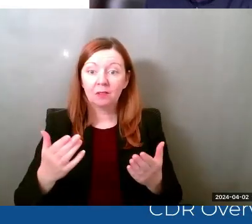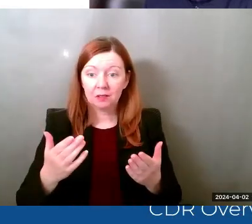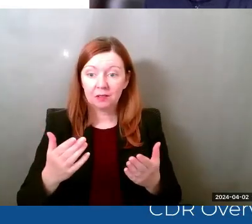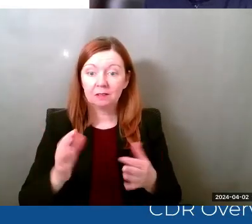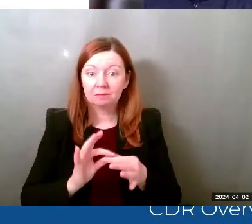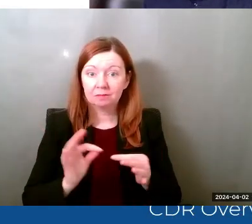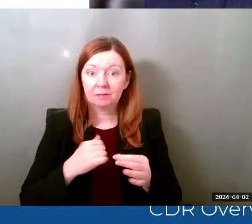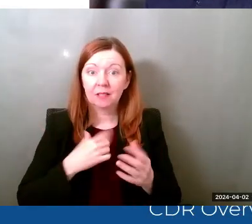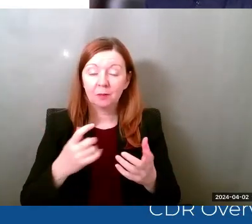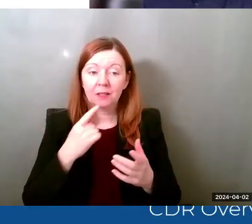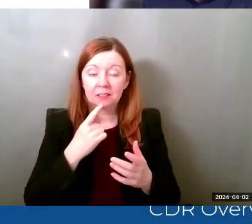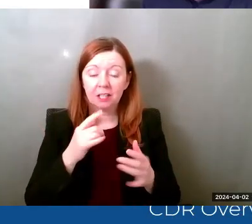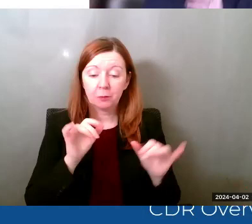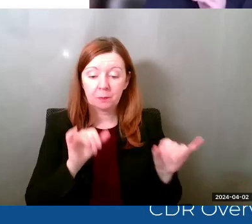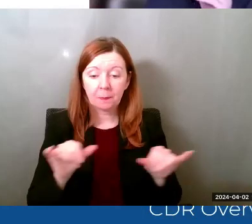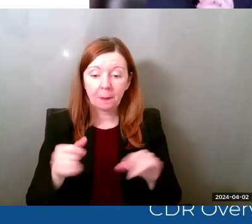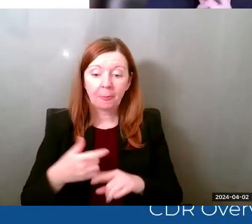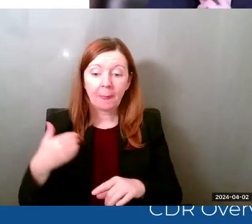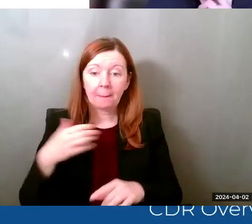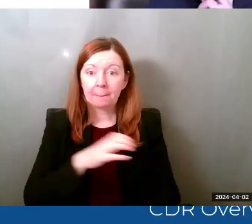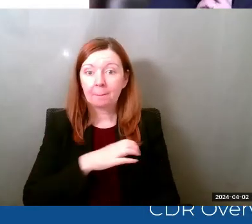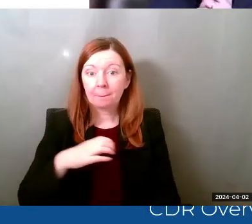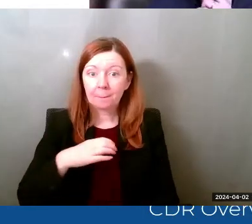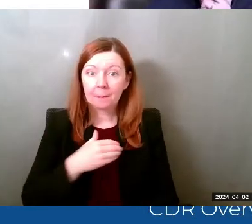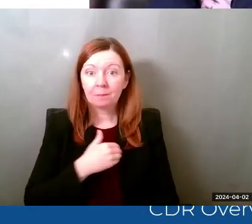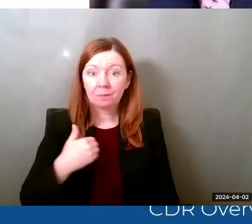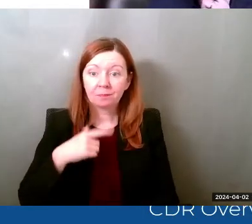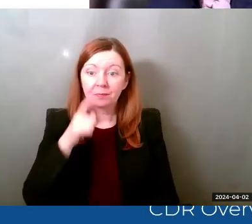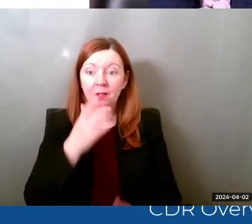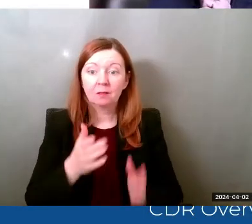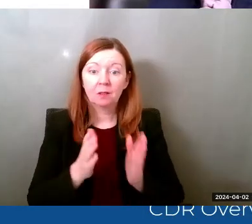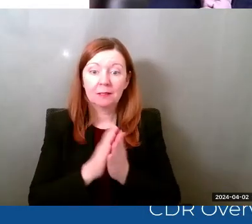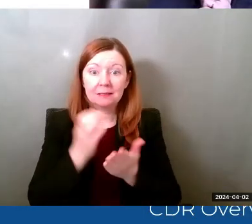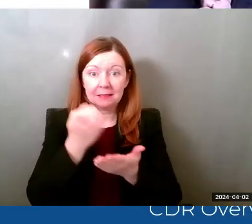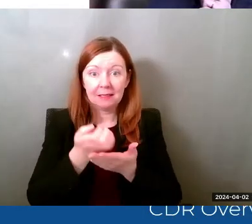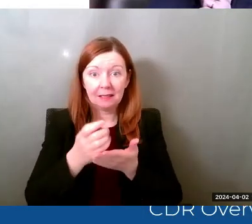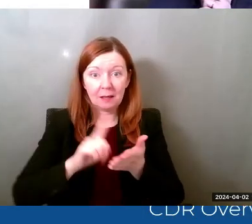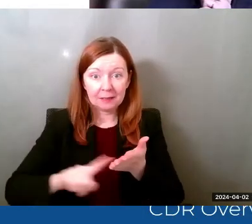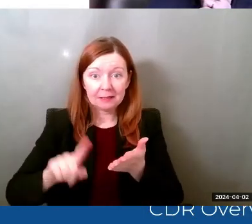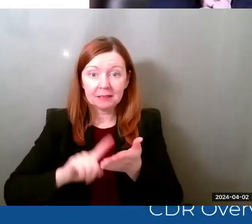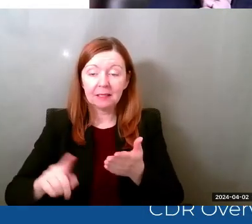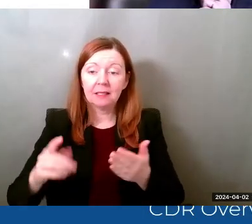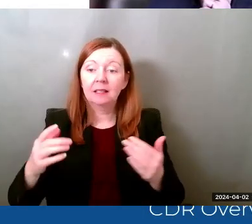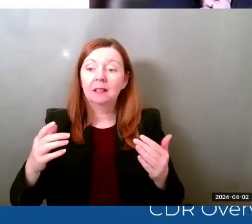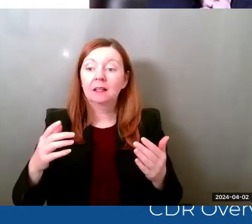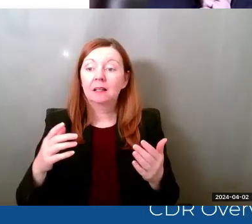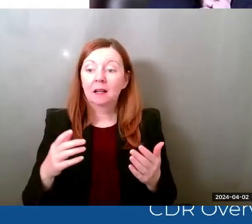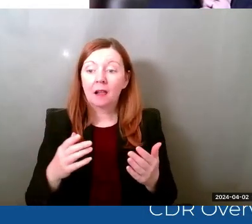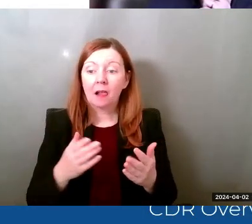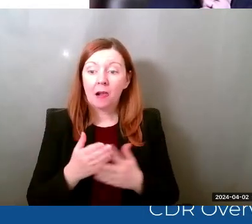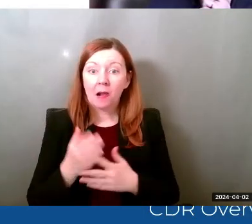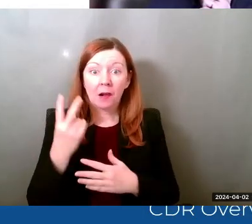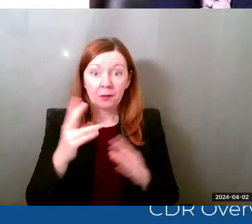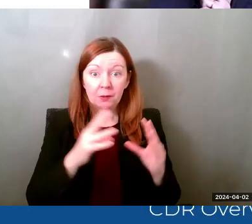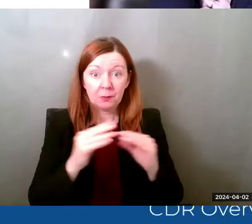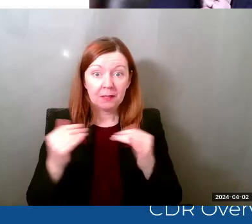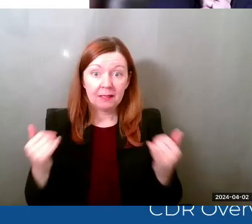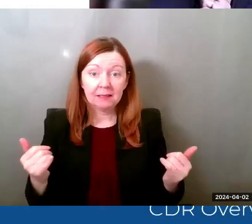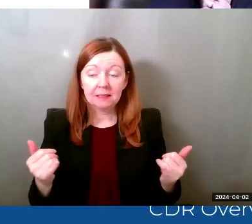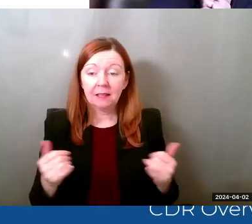First, I want to echo the sentiment from the committee member who requested the economic study. having gone through 2 meetings